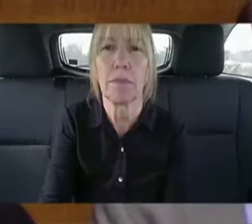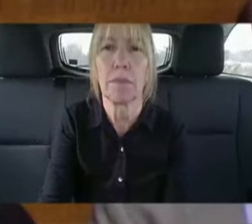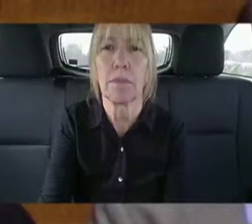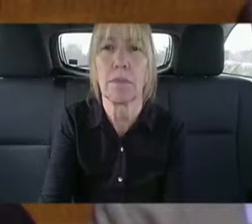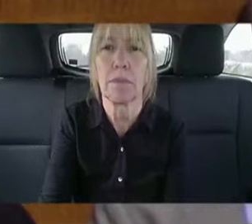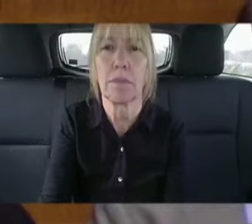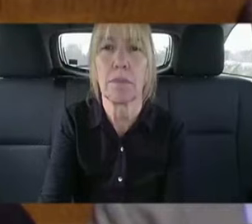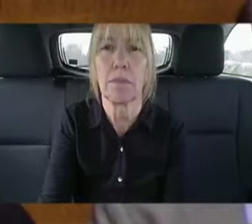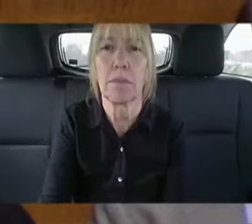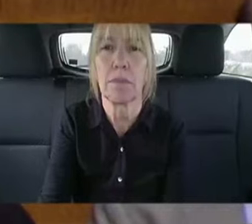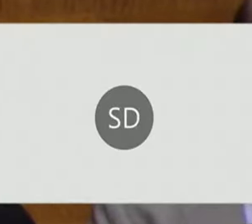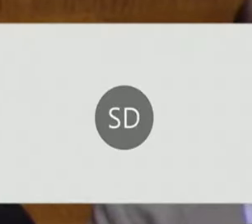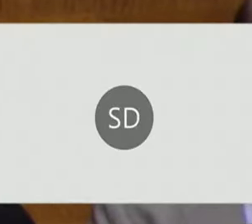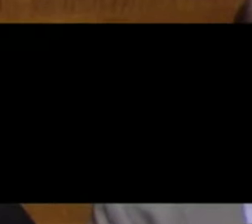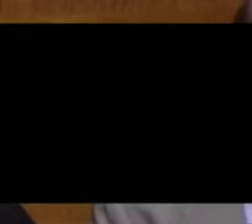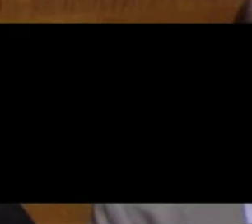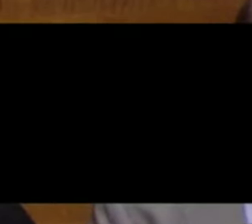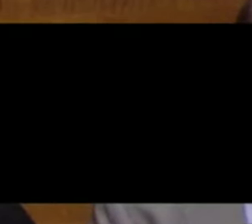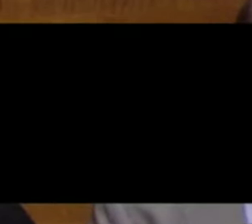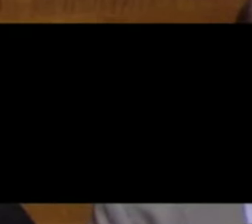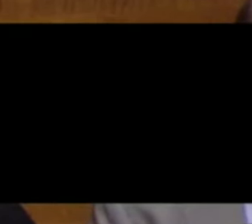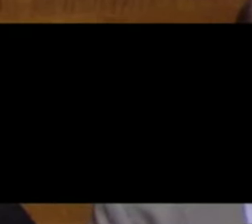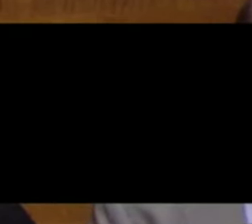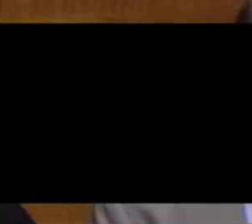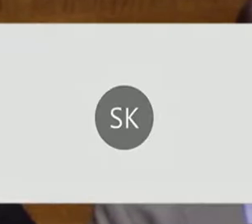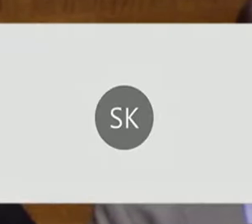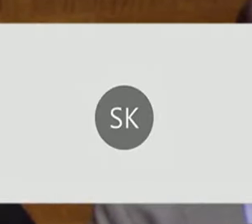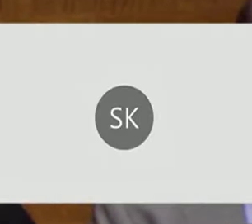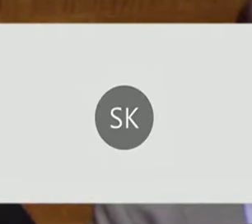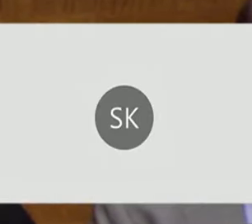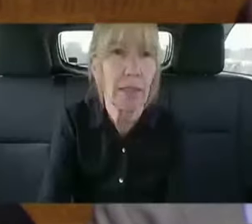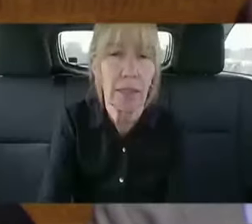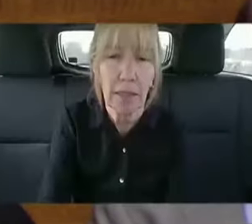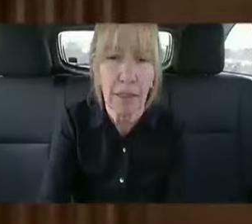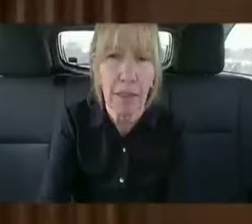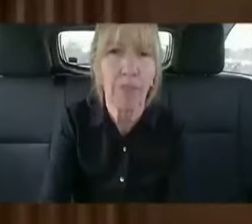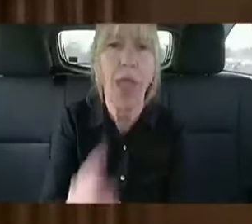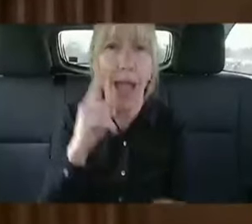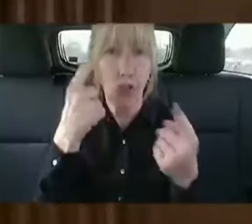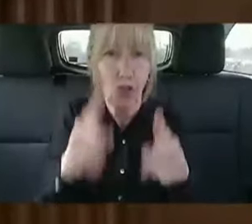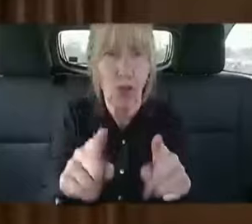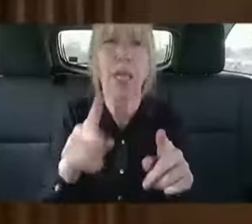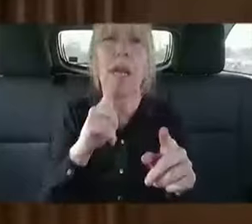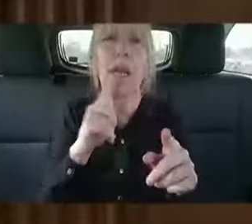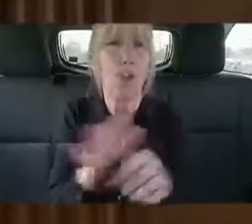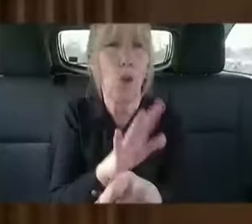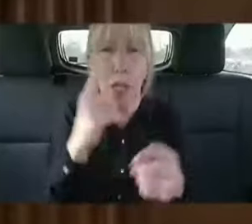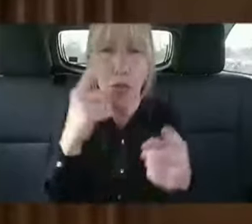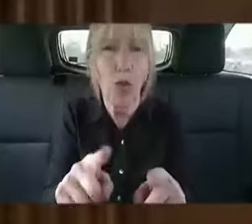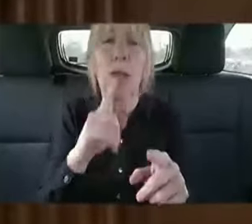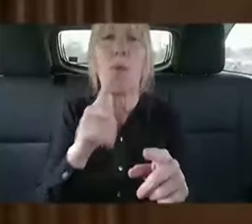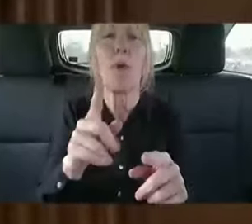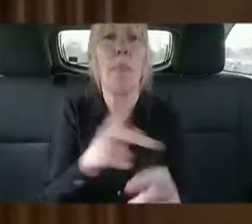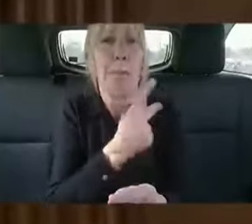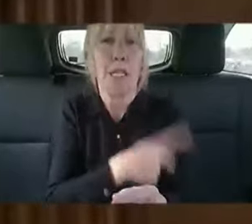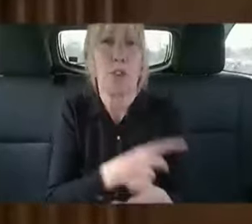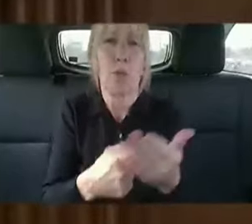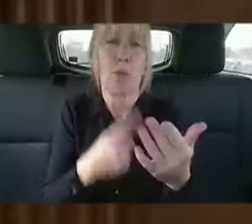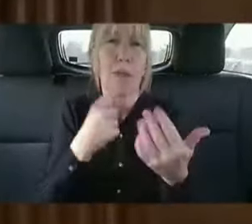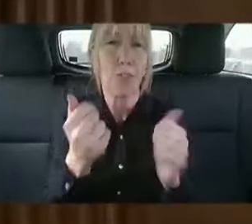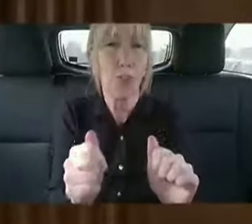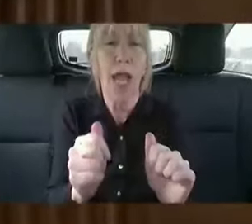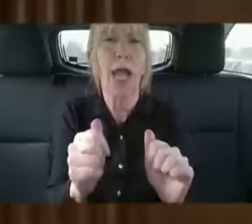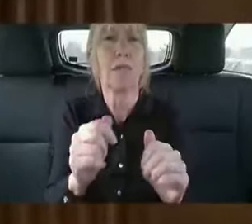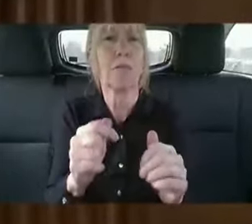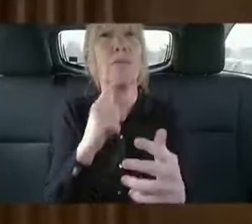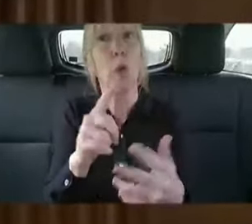I totally agree. I mean, our systems don't talk to each other, so we don't have all of the basic information of what patients have tried, et cetera. So AI